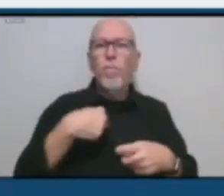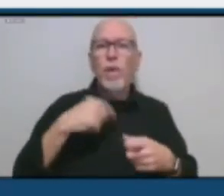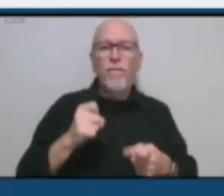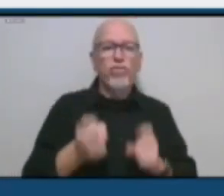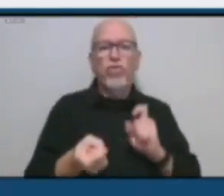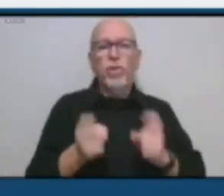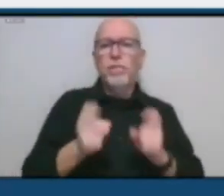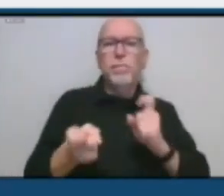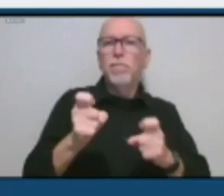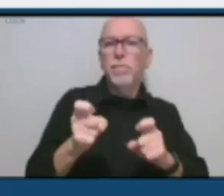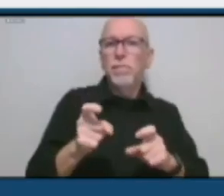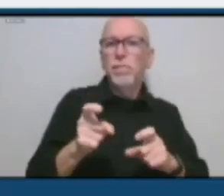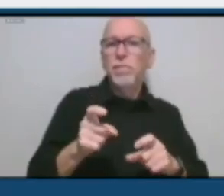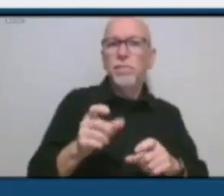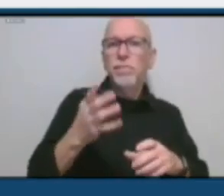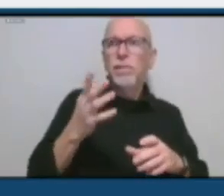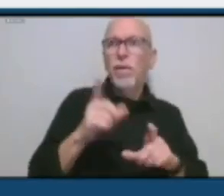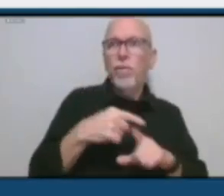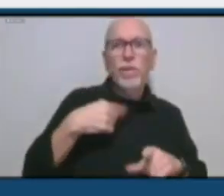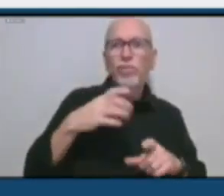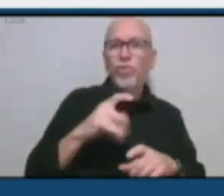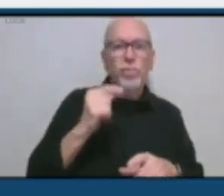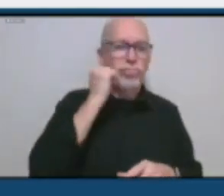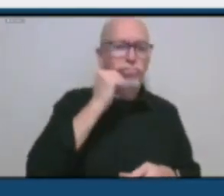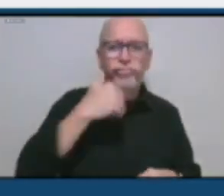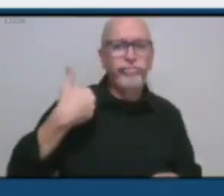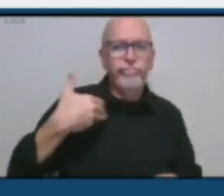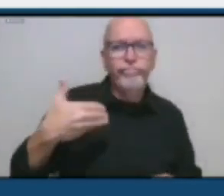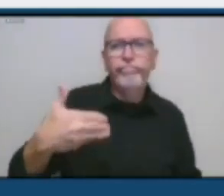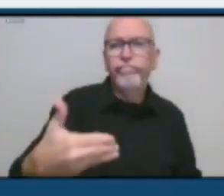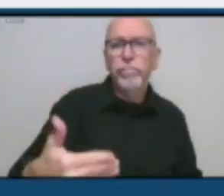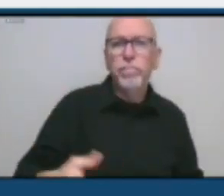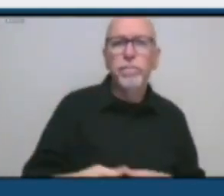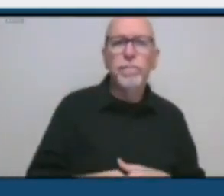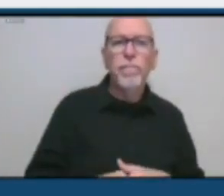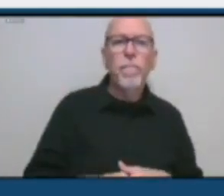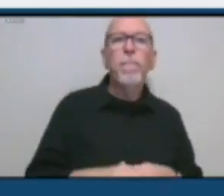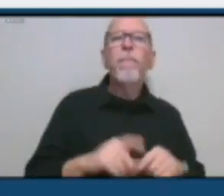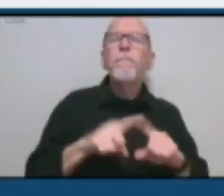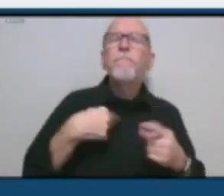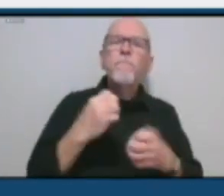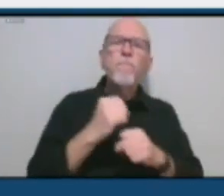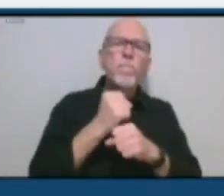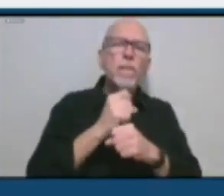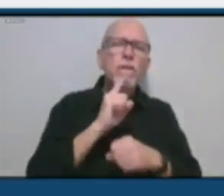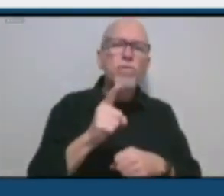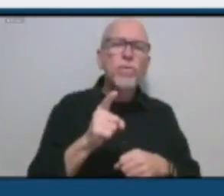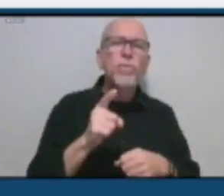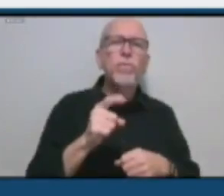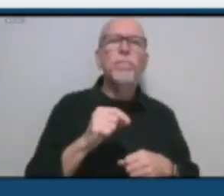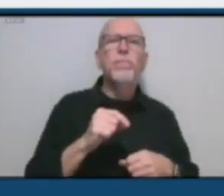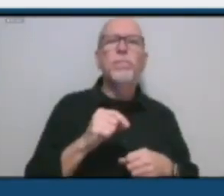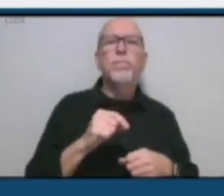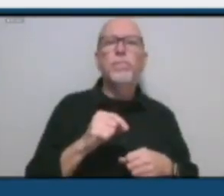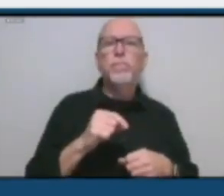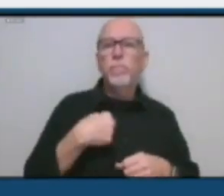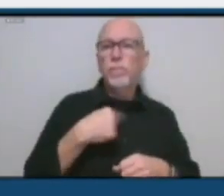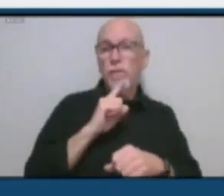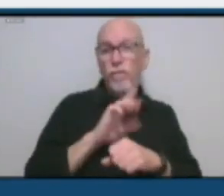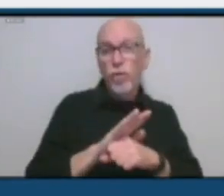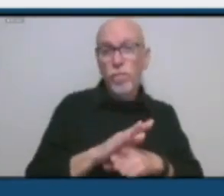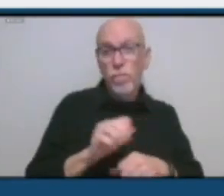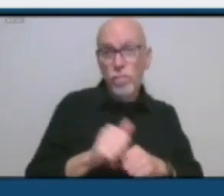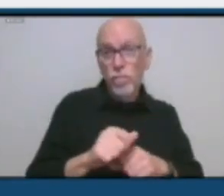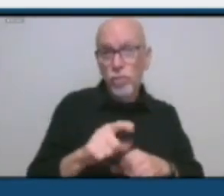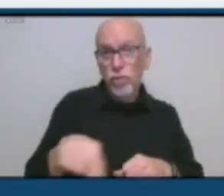we're doing that on a constant and a consistent basis. But I want to make sure that I do confirm that we